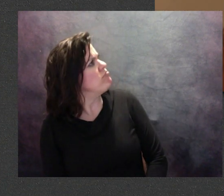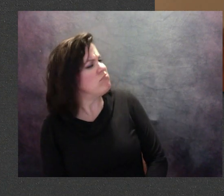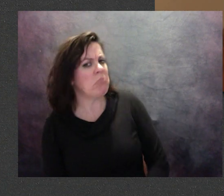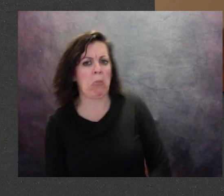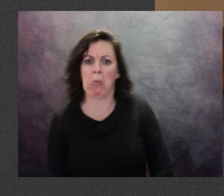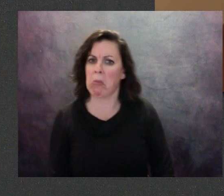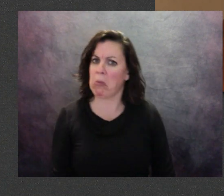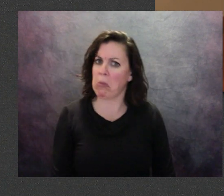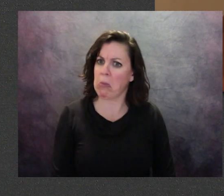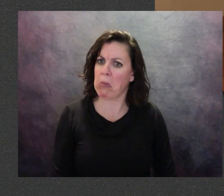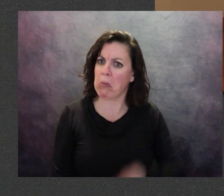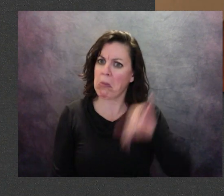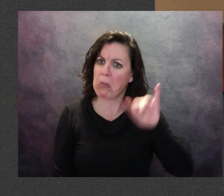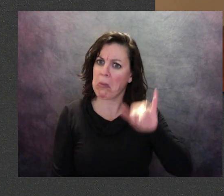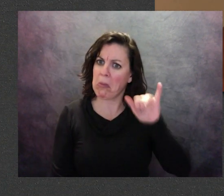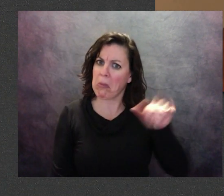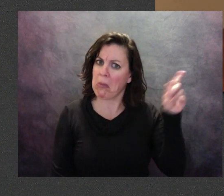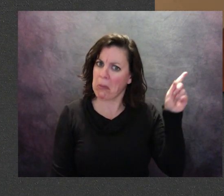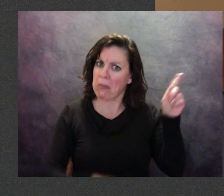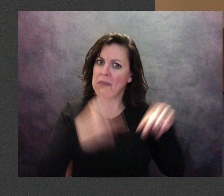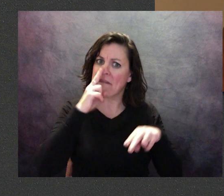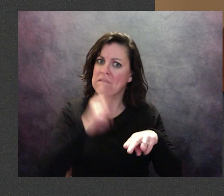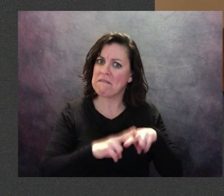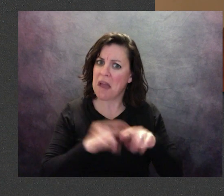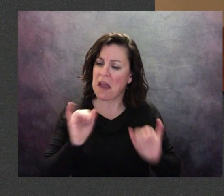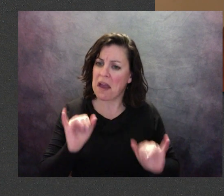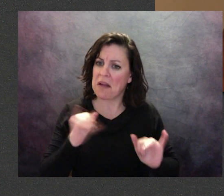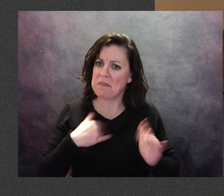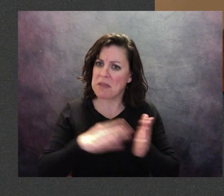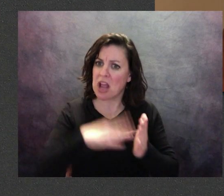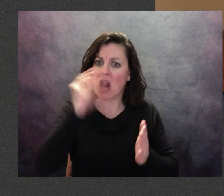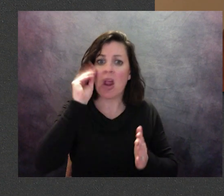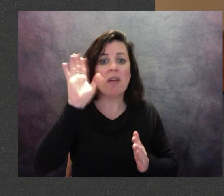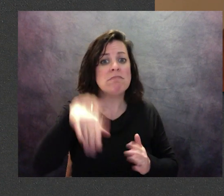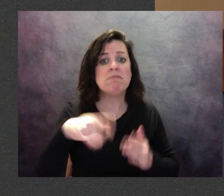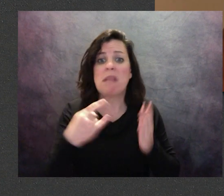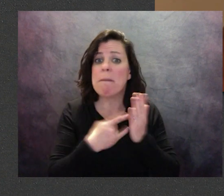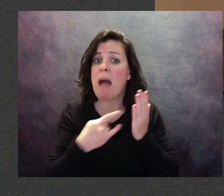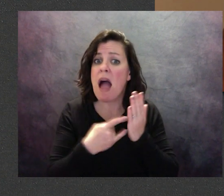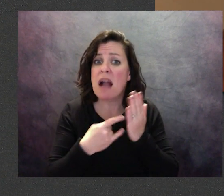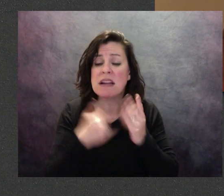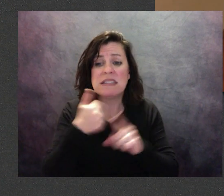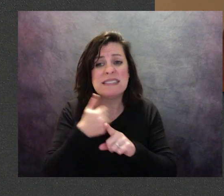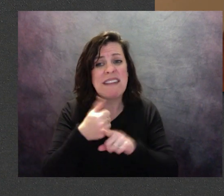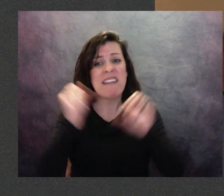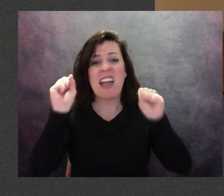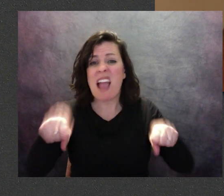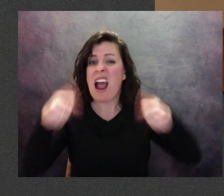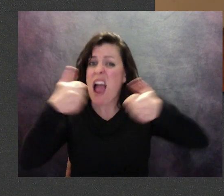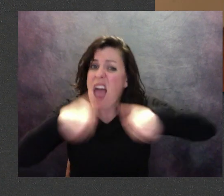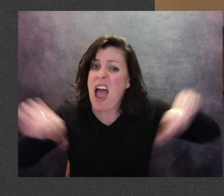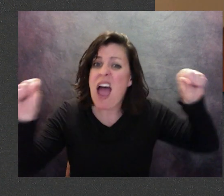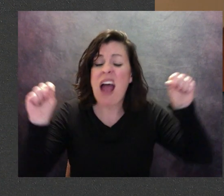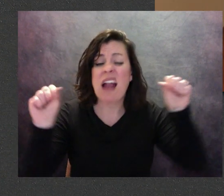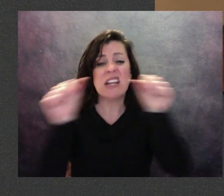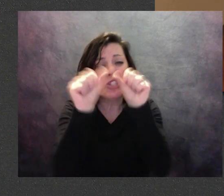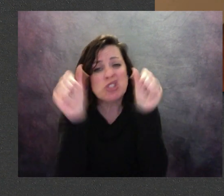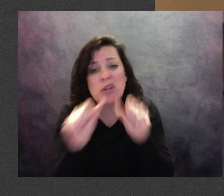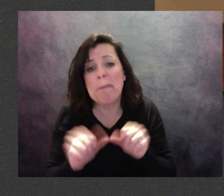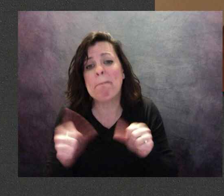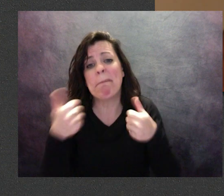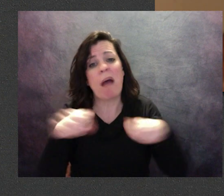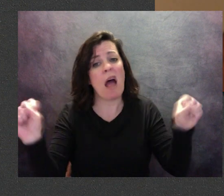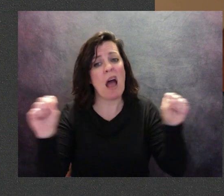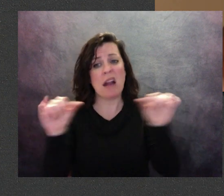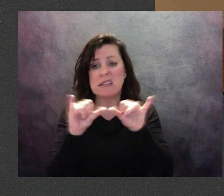Oh, one fun fact. Did you know magnets could be any shape or size? They could be any